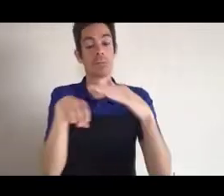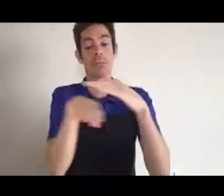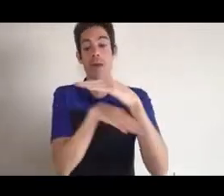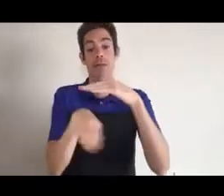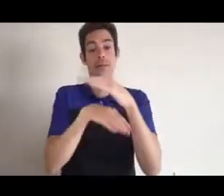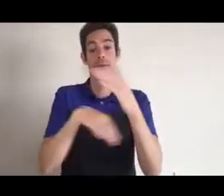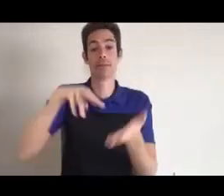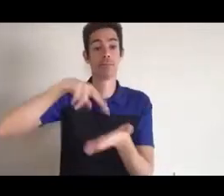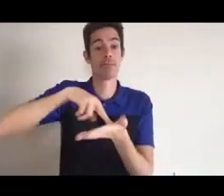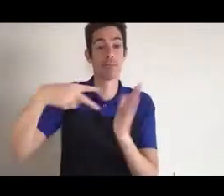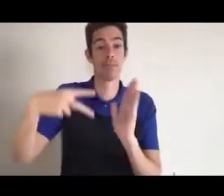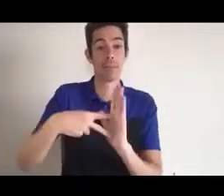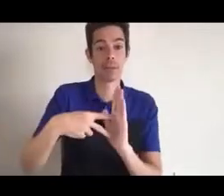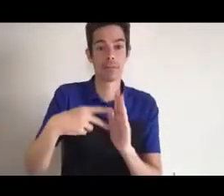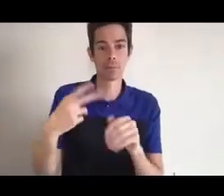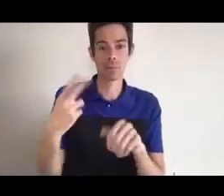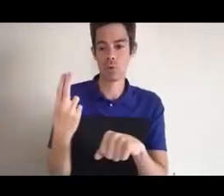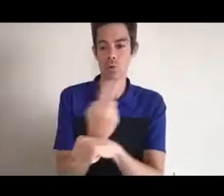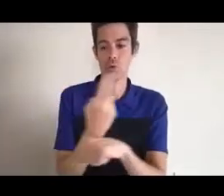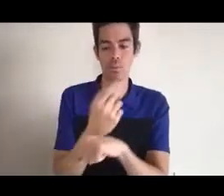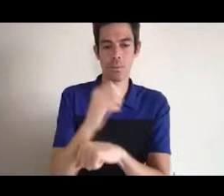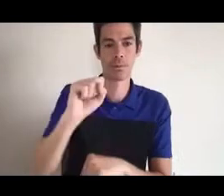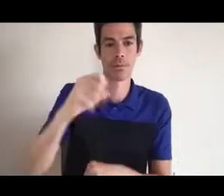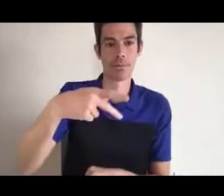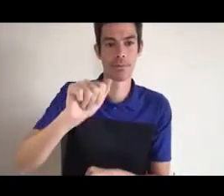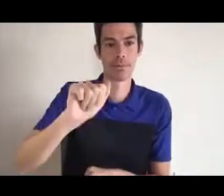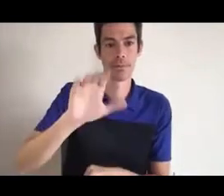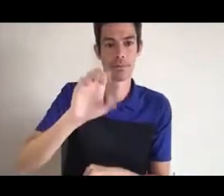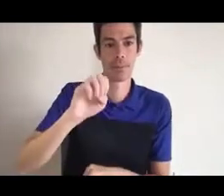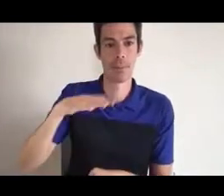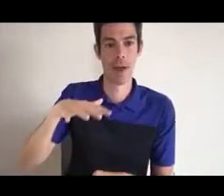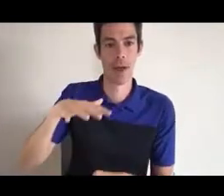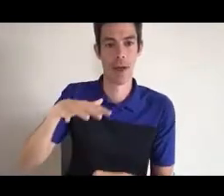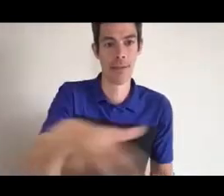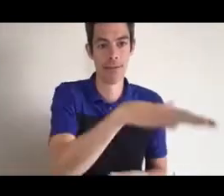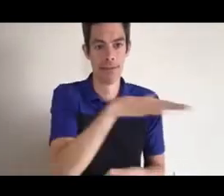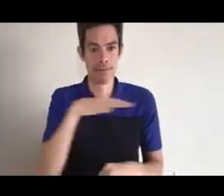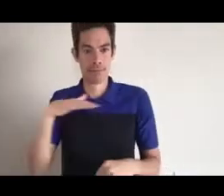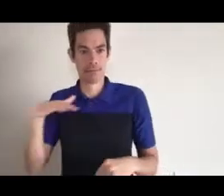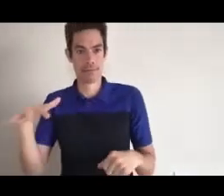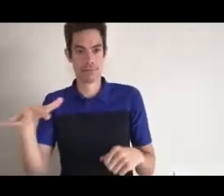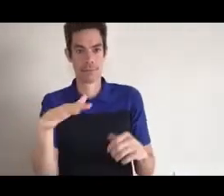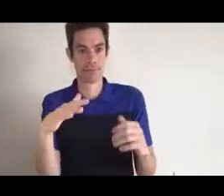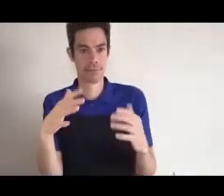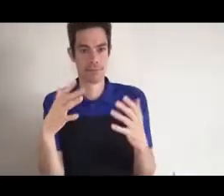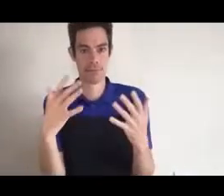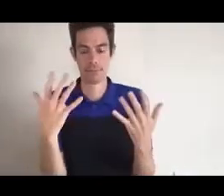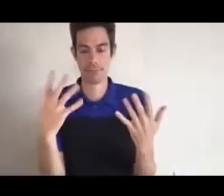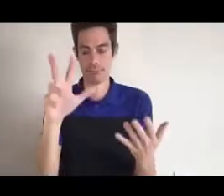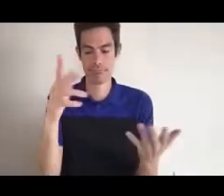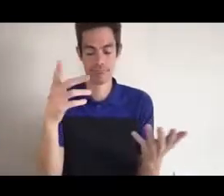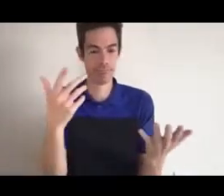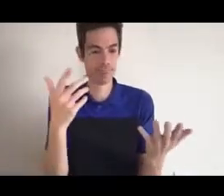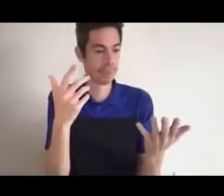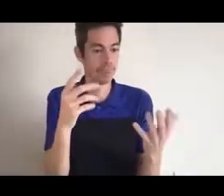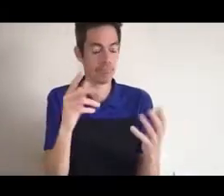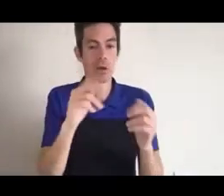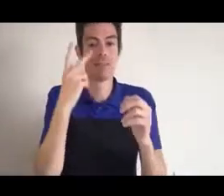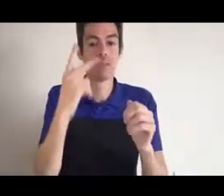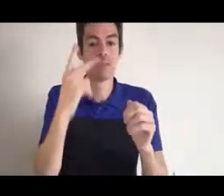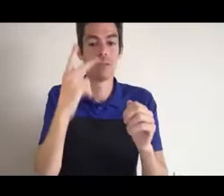or agreement verbs, which is really just using space or 3D